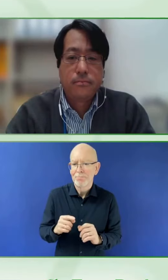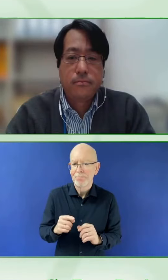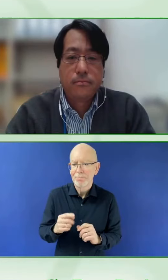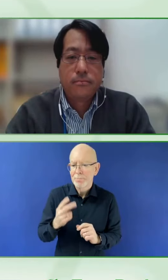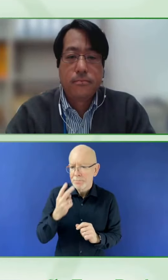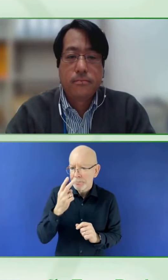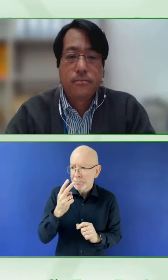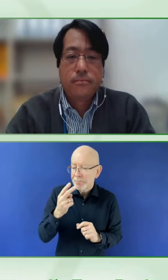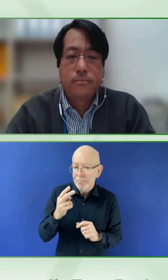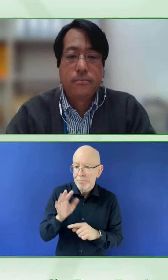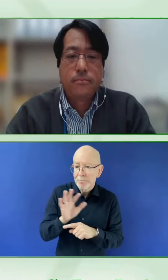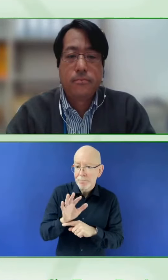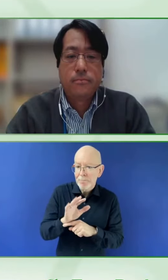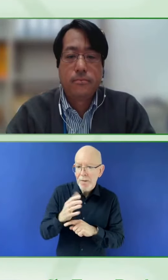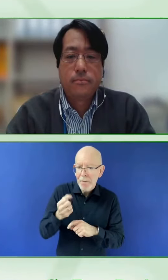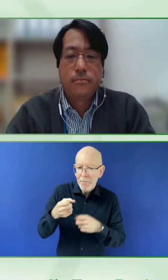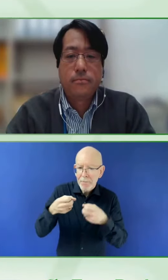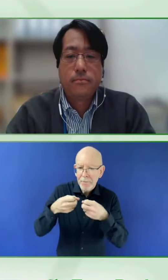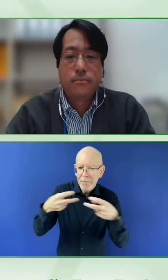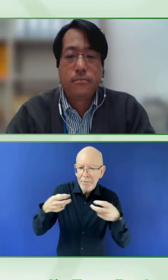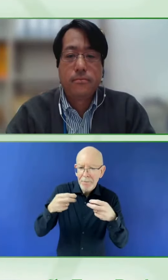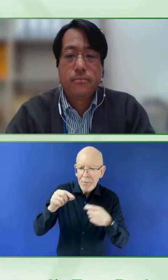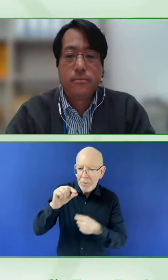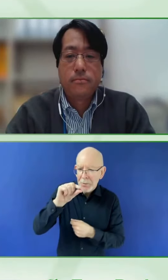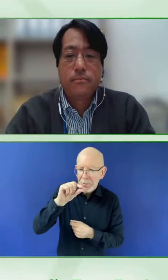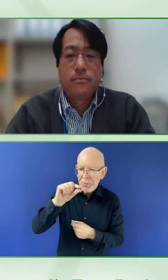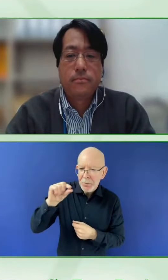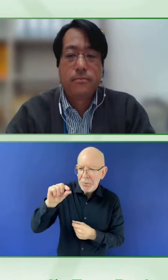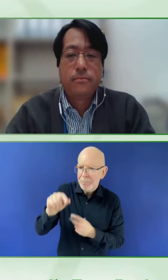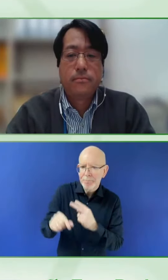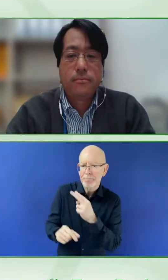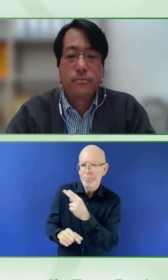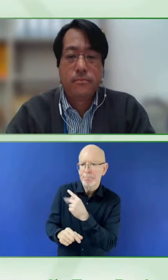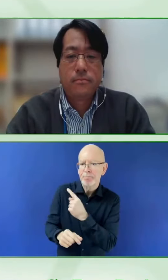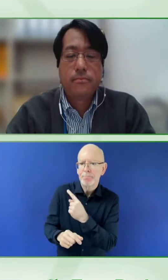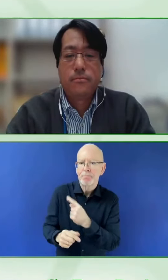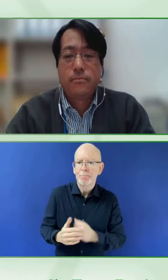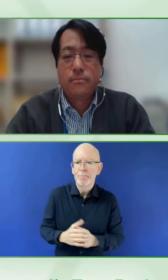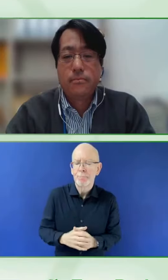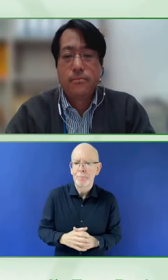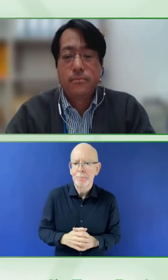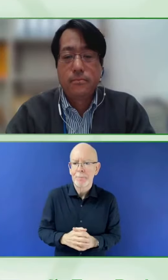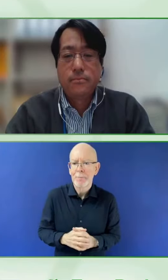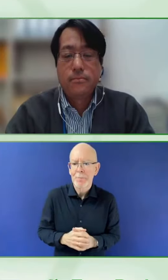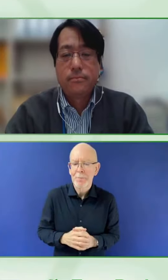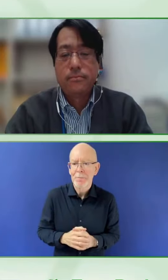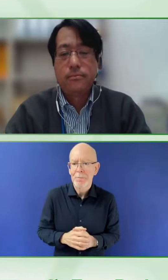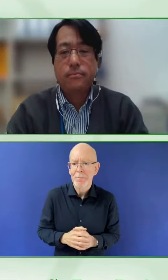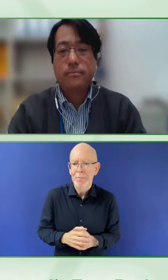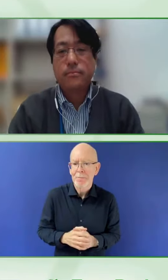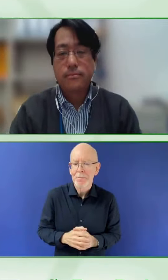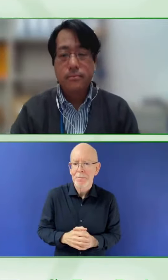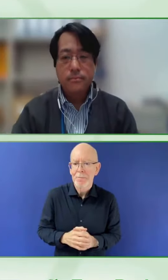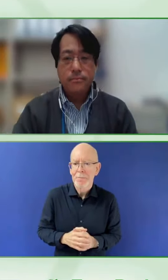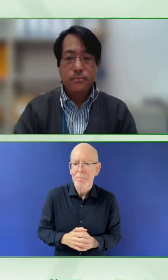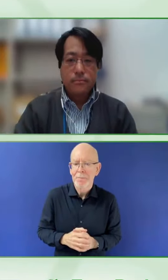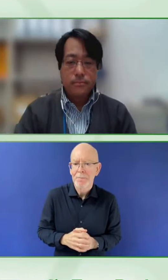The myoelectric switch turned my days into days of happiness. I can do it myself.